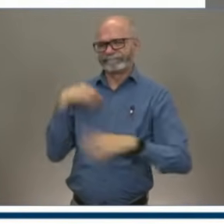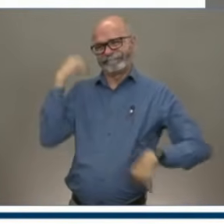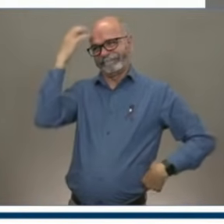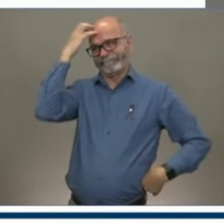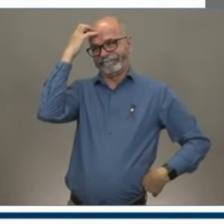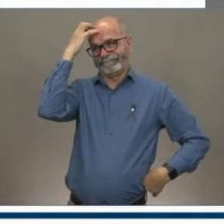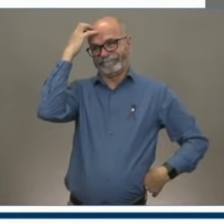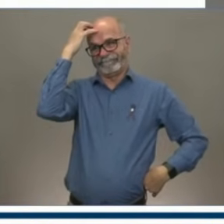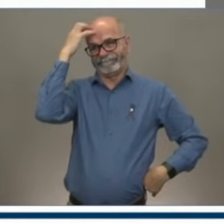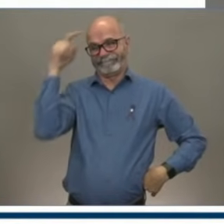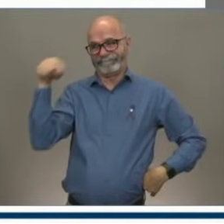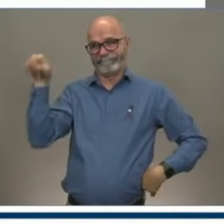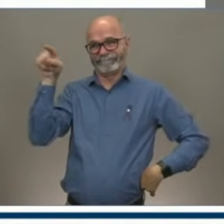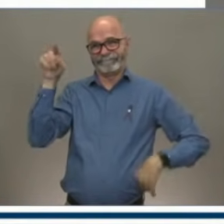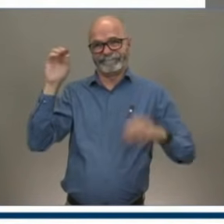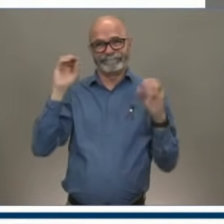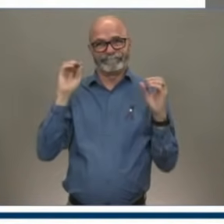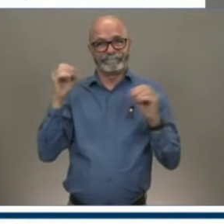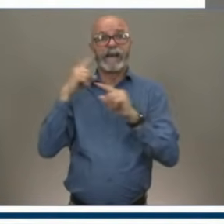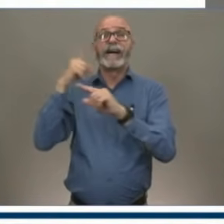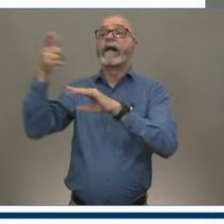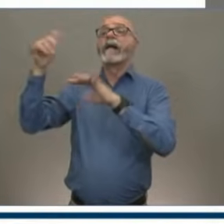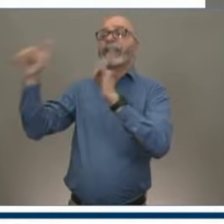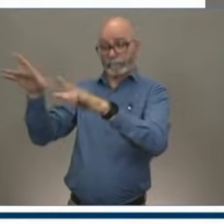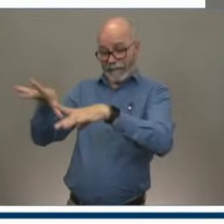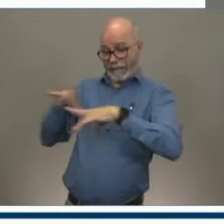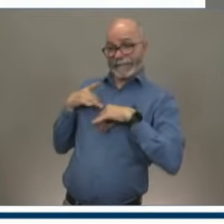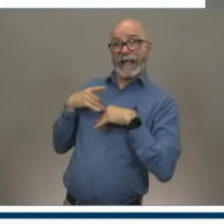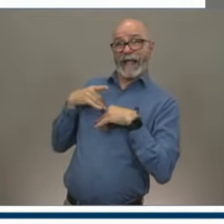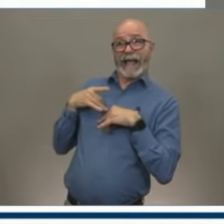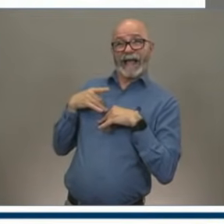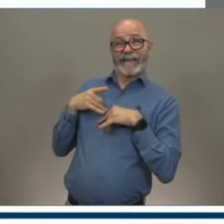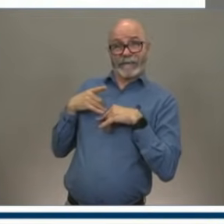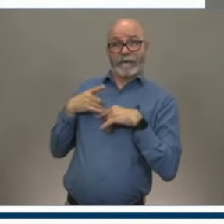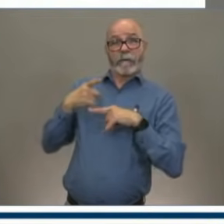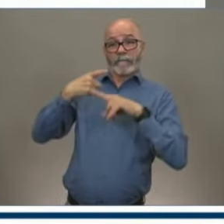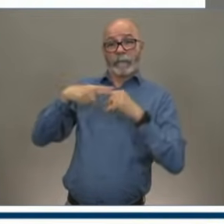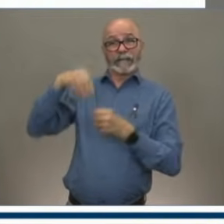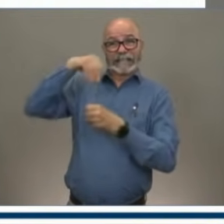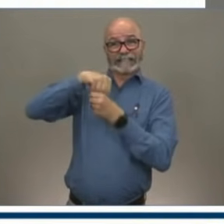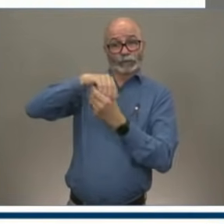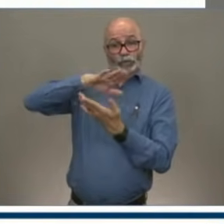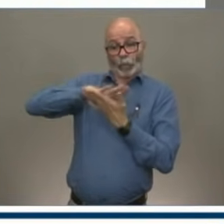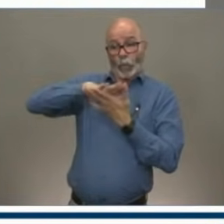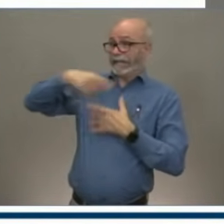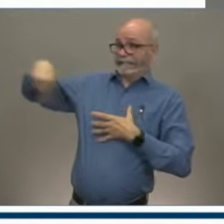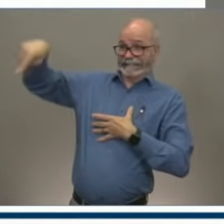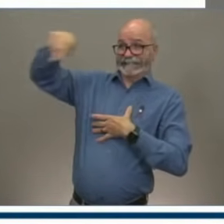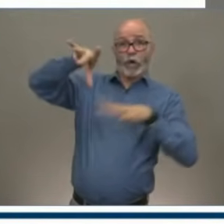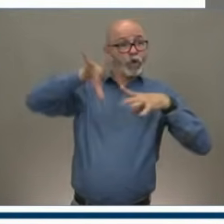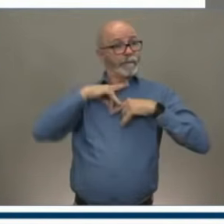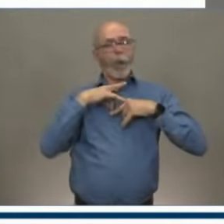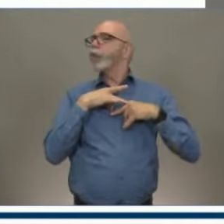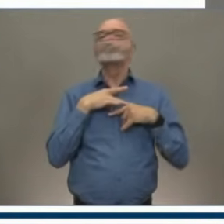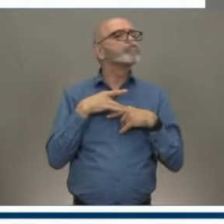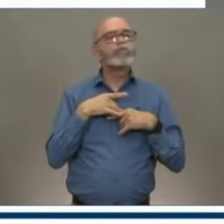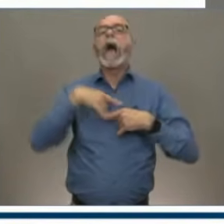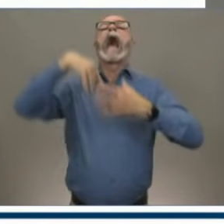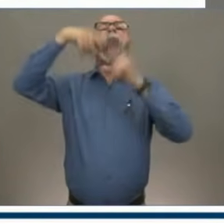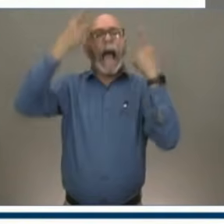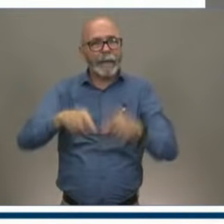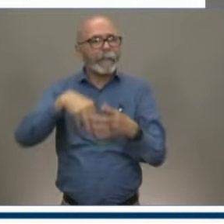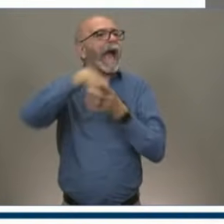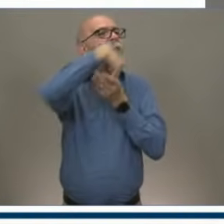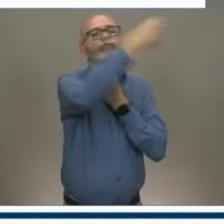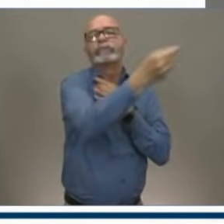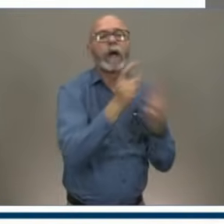the exposure wasn't in the school. It's people who were exposed somewhere else and then had been in the school while they were infectious. So I'm very comfortable that our